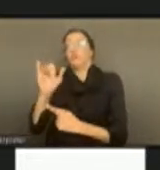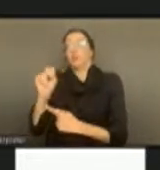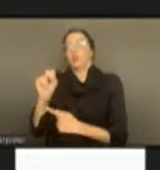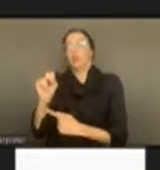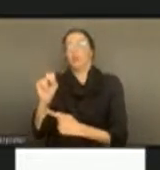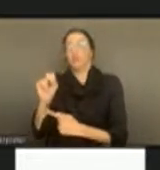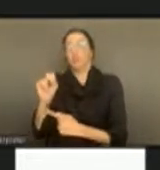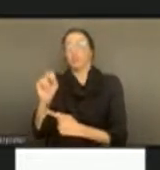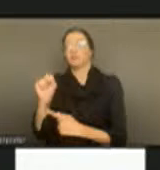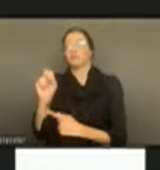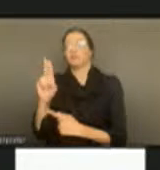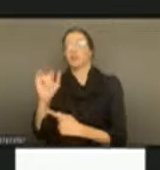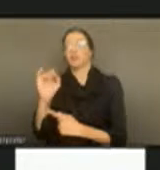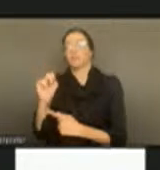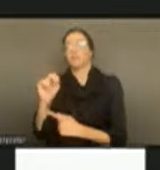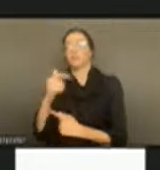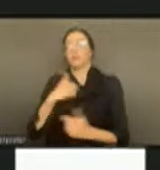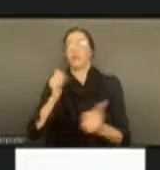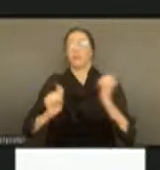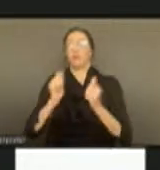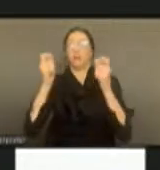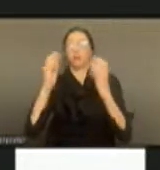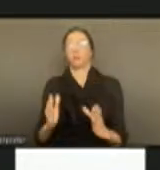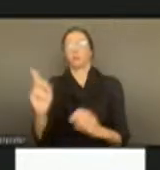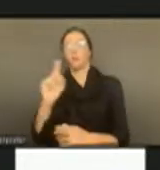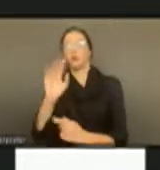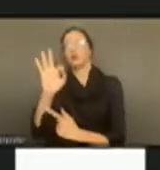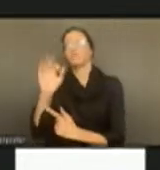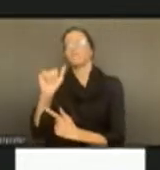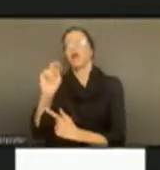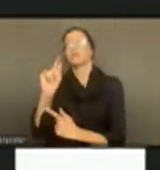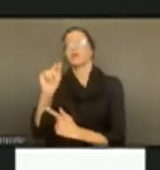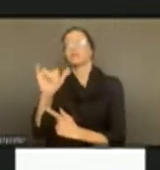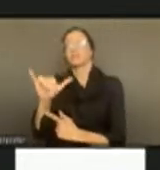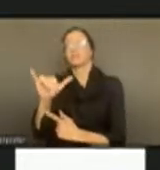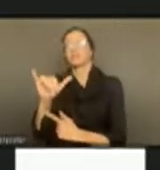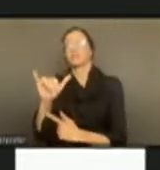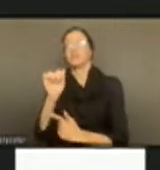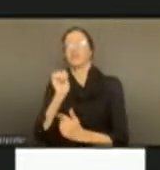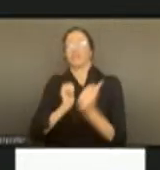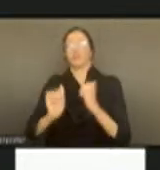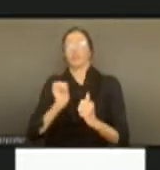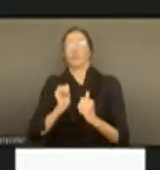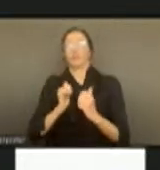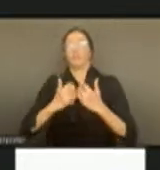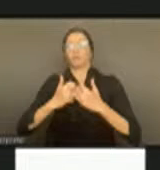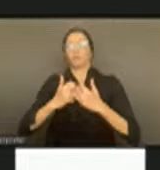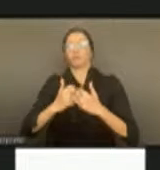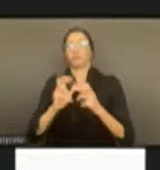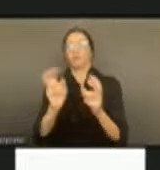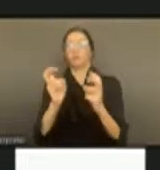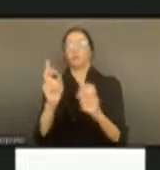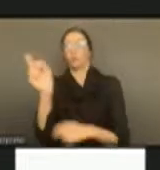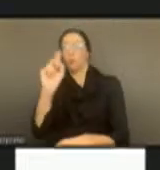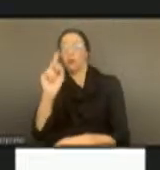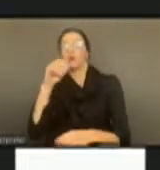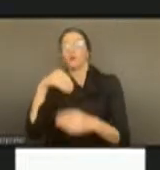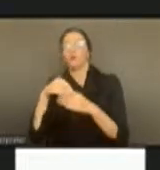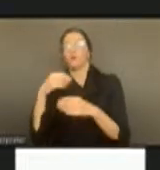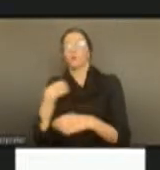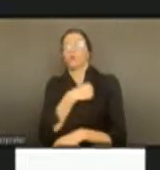theater manager at Fantasy Theater Factory at the Sandrell Rivers Theater, and we're located at